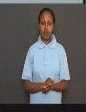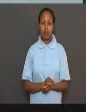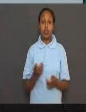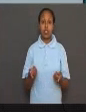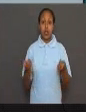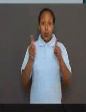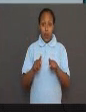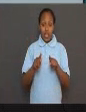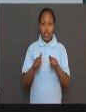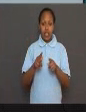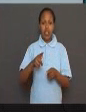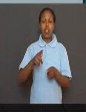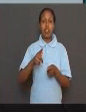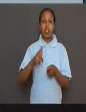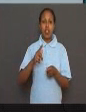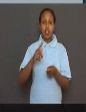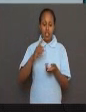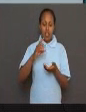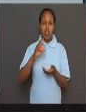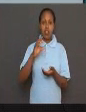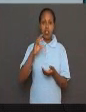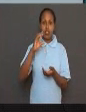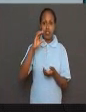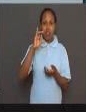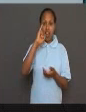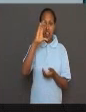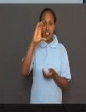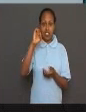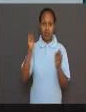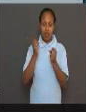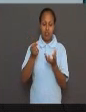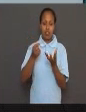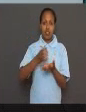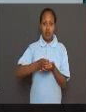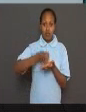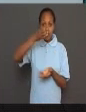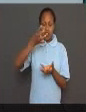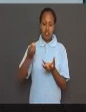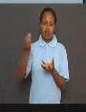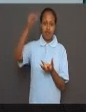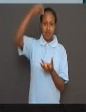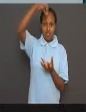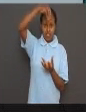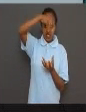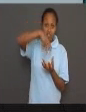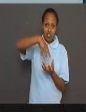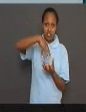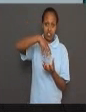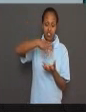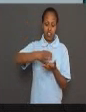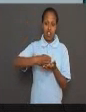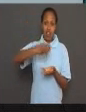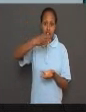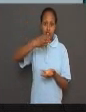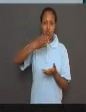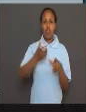When a cube of ice is placed into a glass